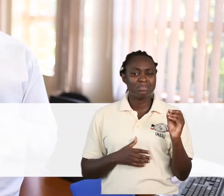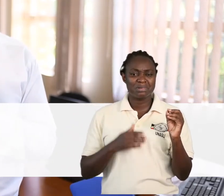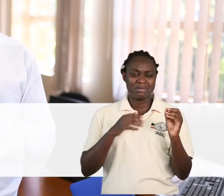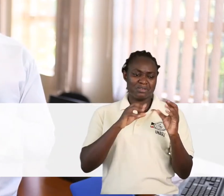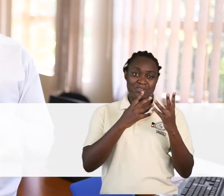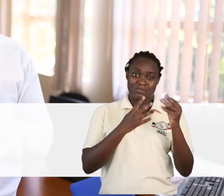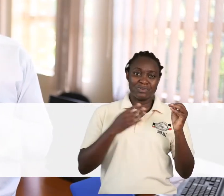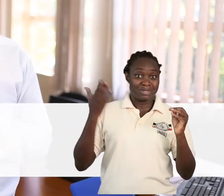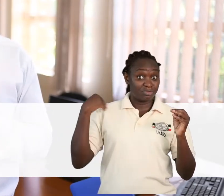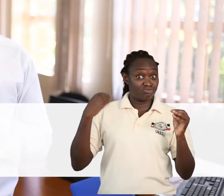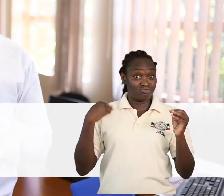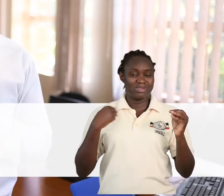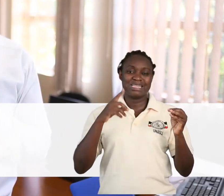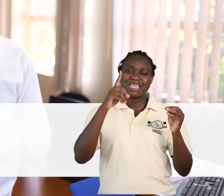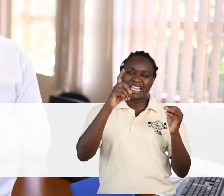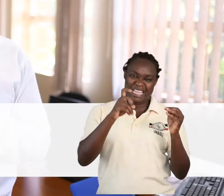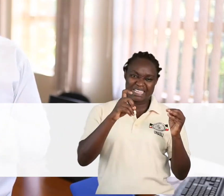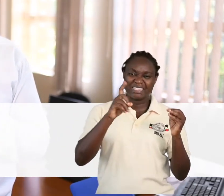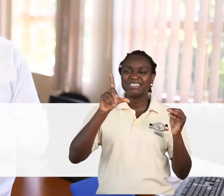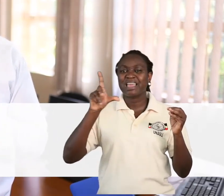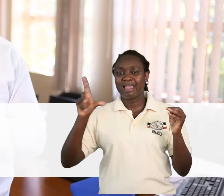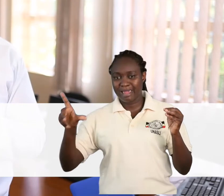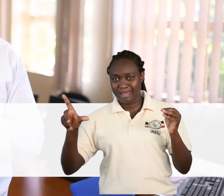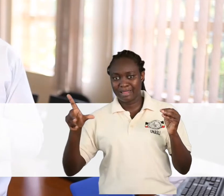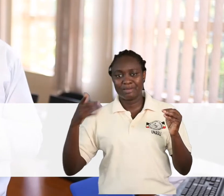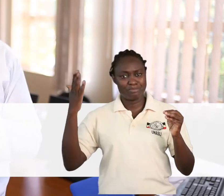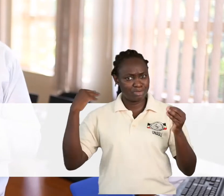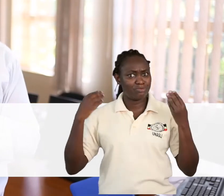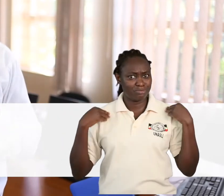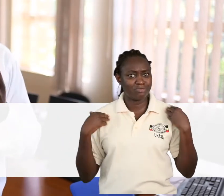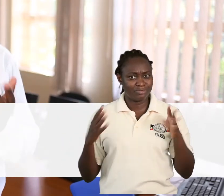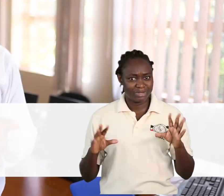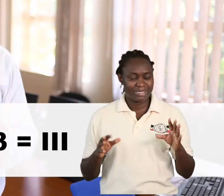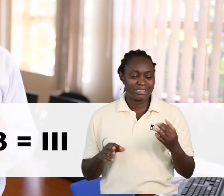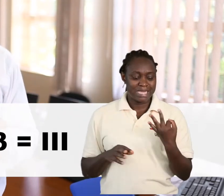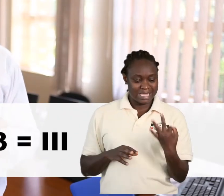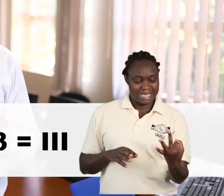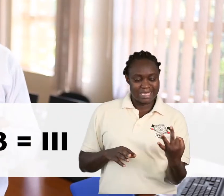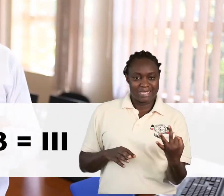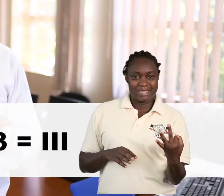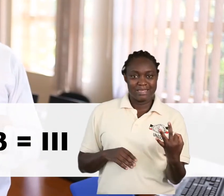XL, just because it has been our previous example. Then 3.